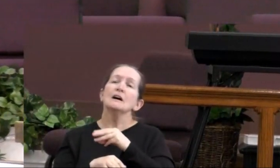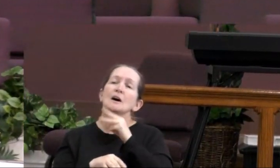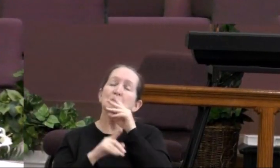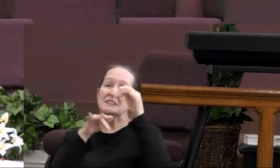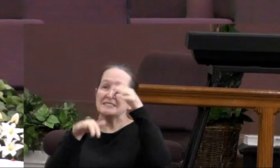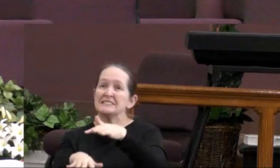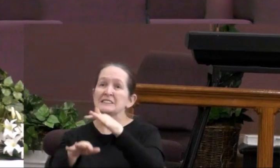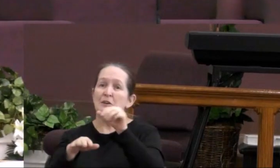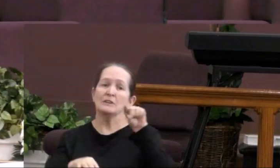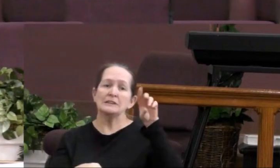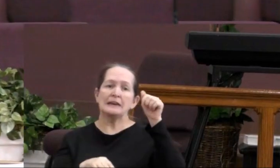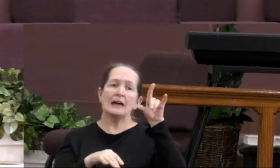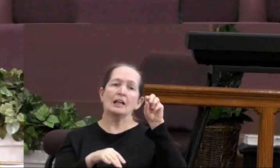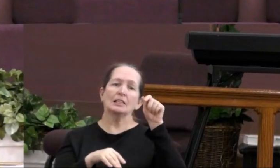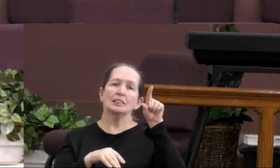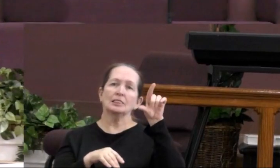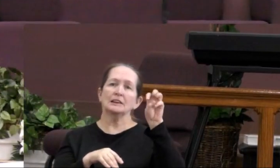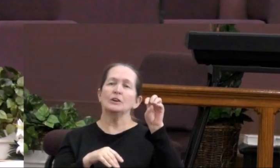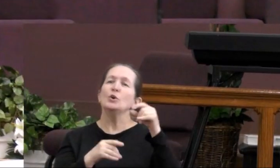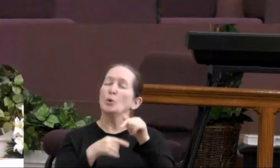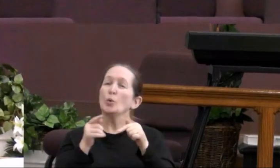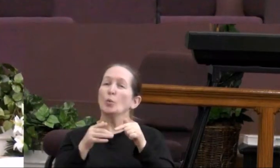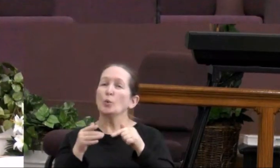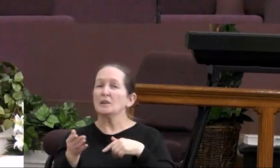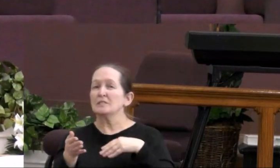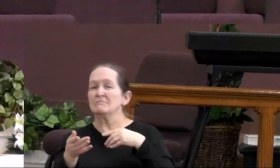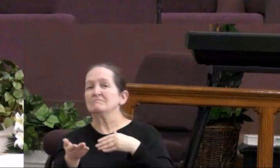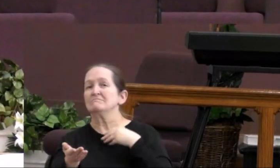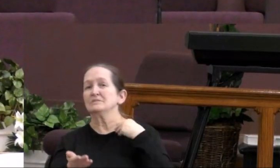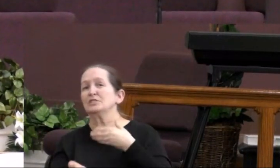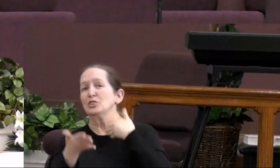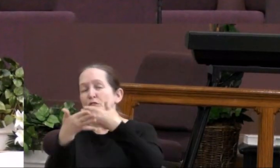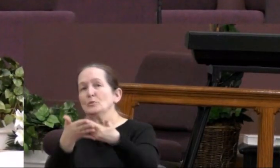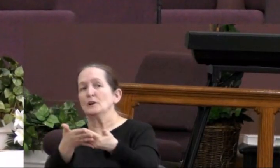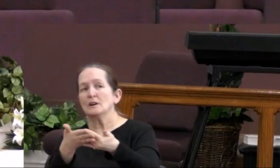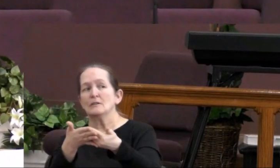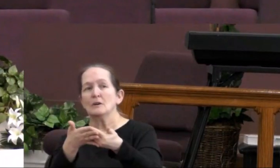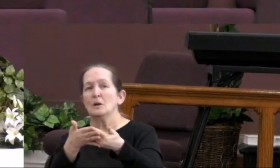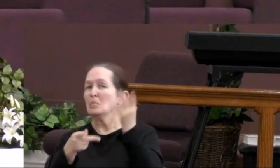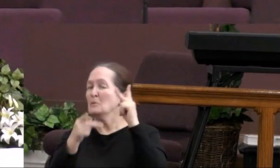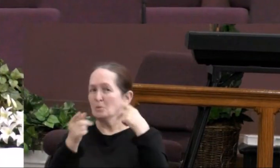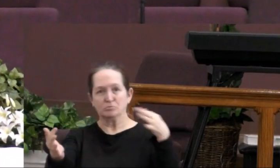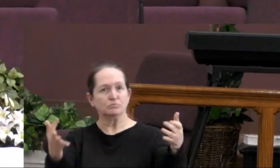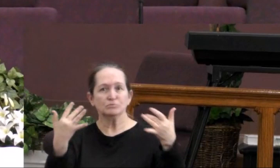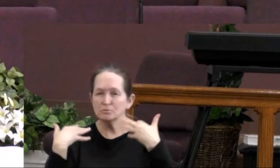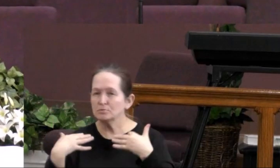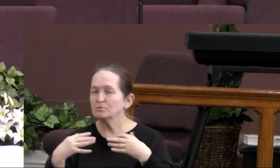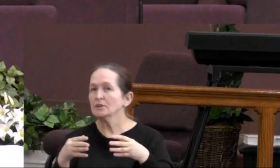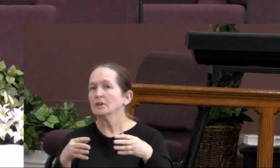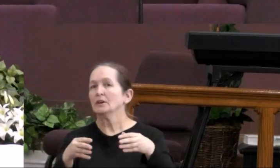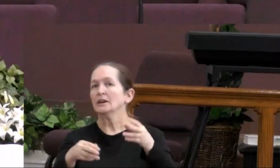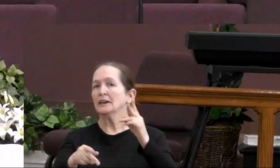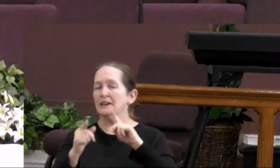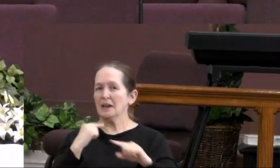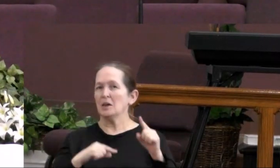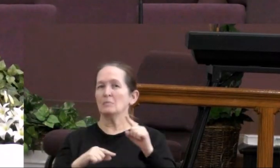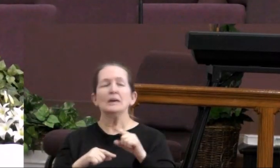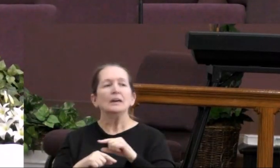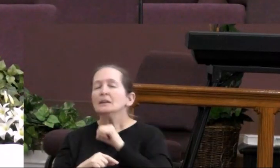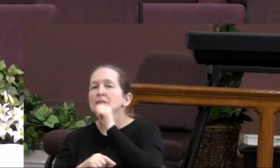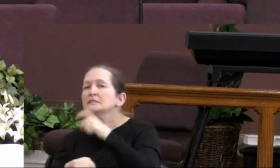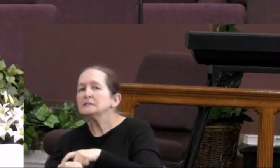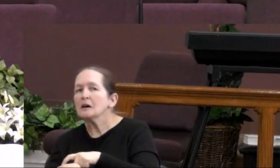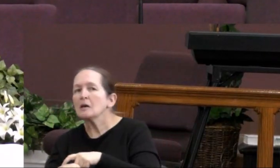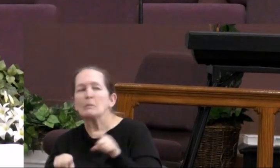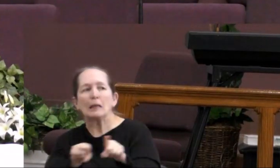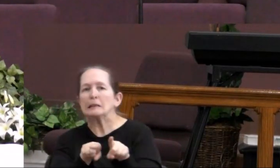when they landed, the crowds just came. Now remember, this wasn't a time period like we